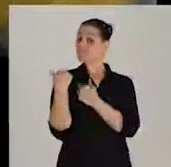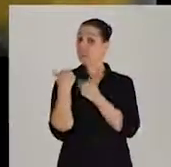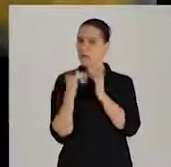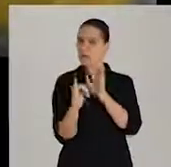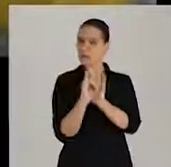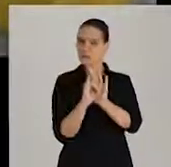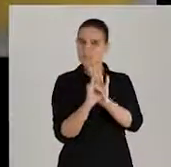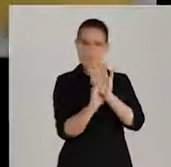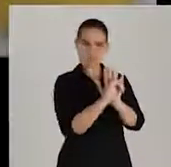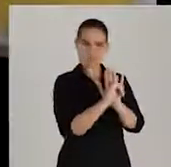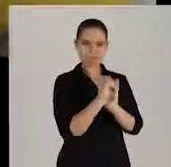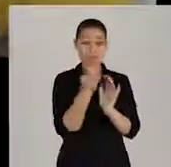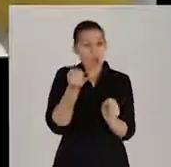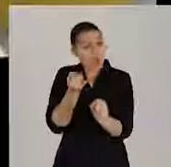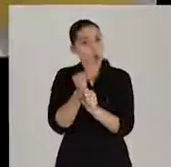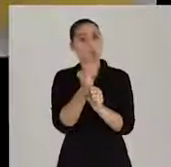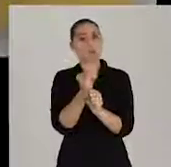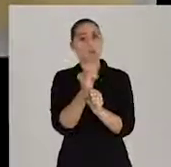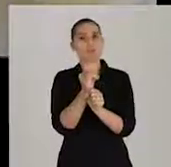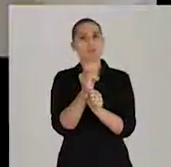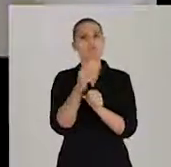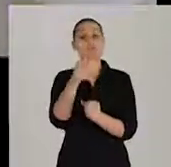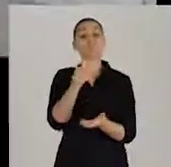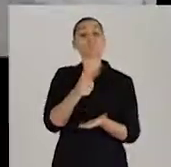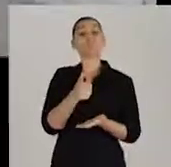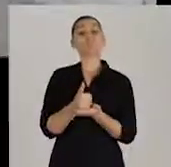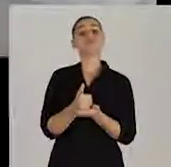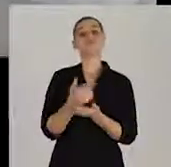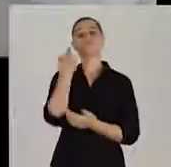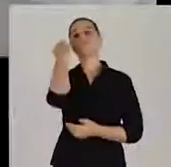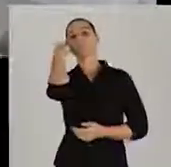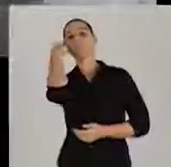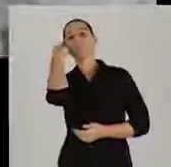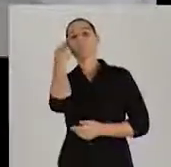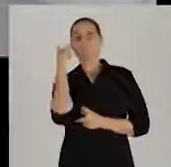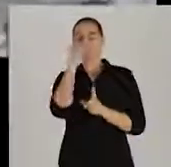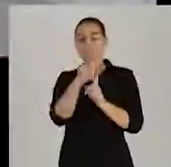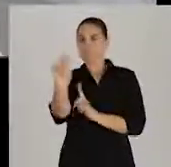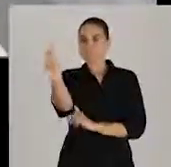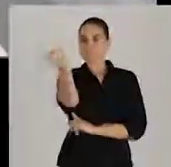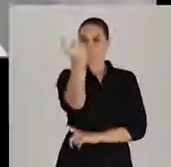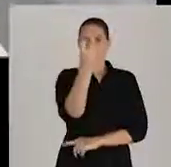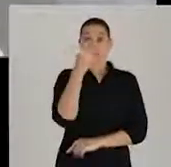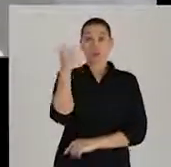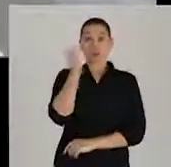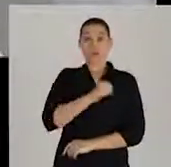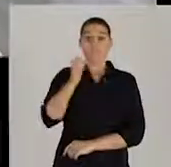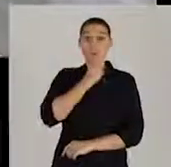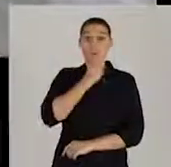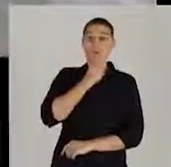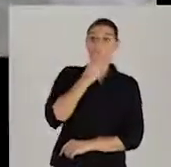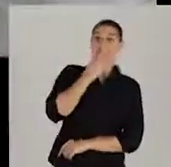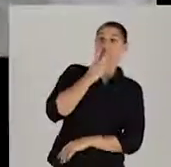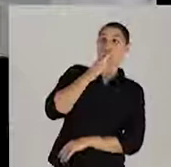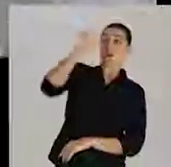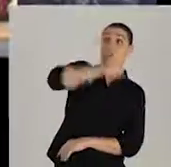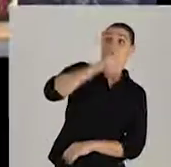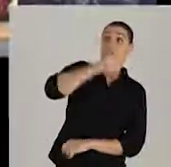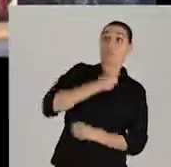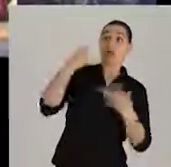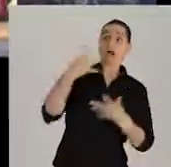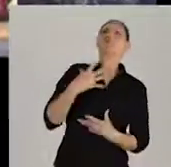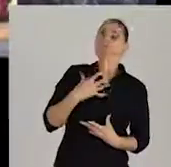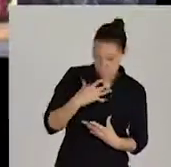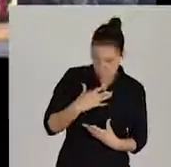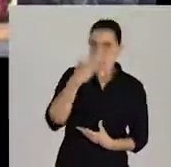clinic who might have TB. And as you know, the most visible sign is coughing. In a